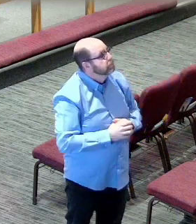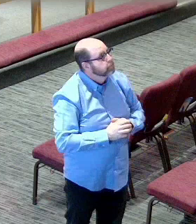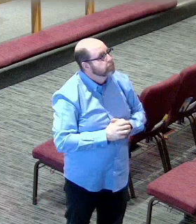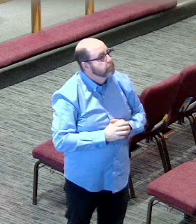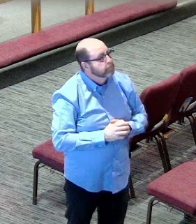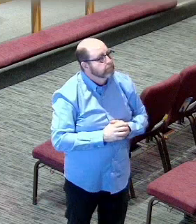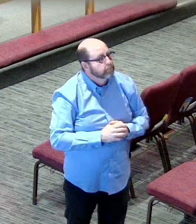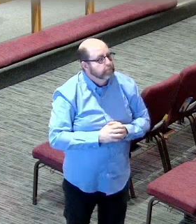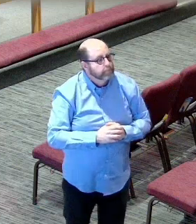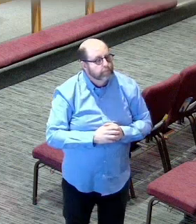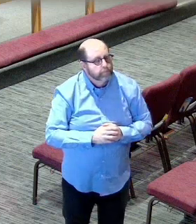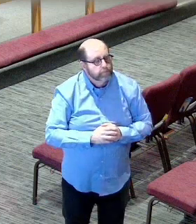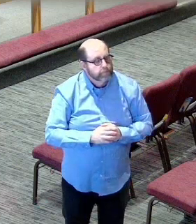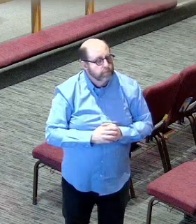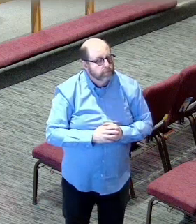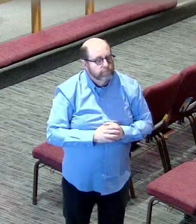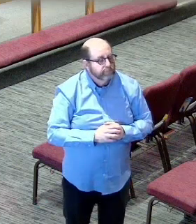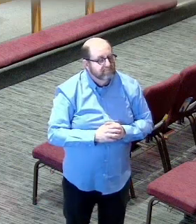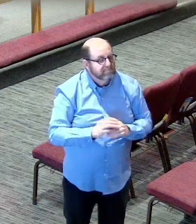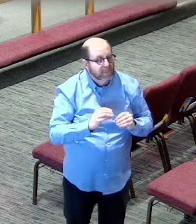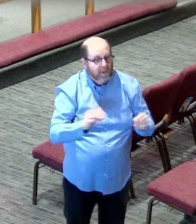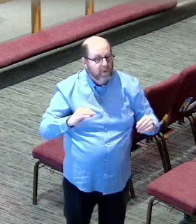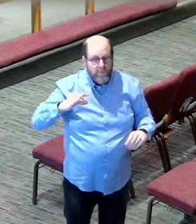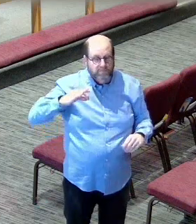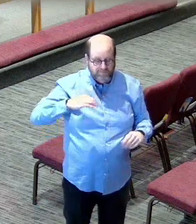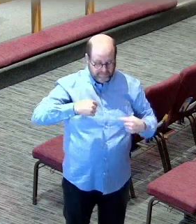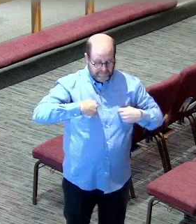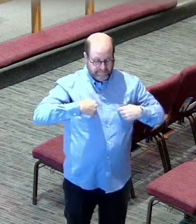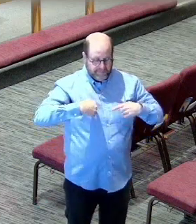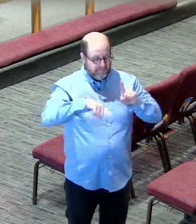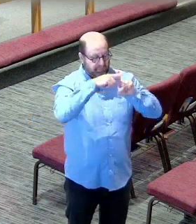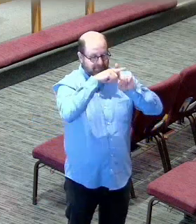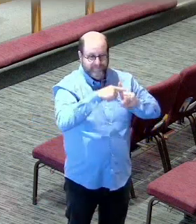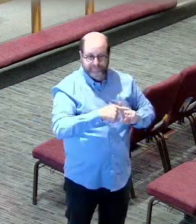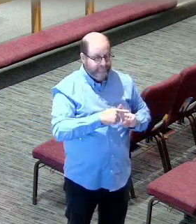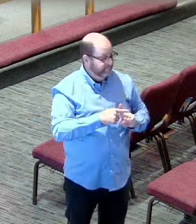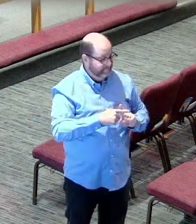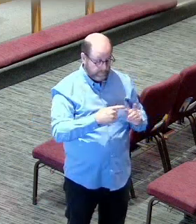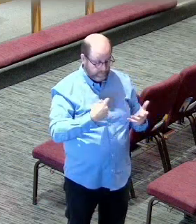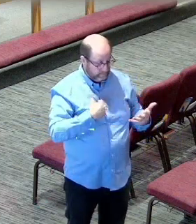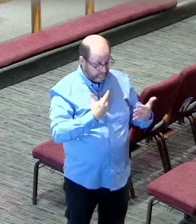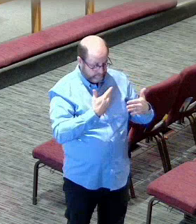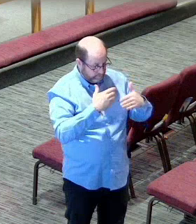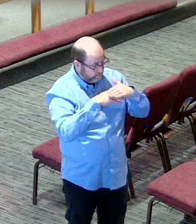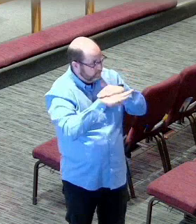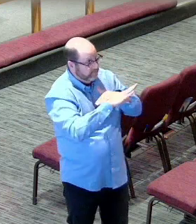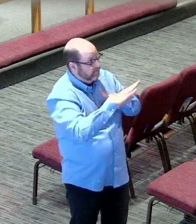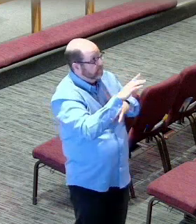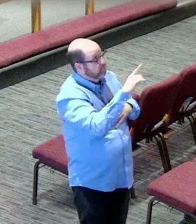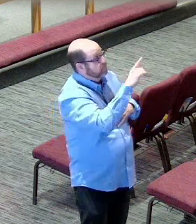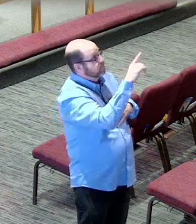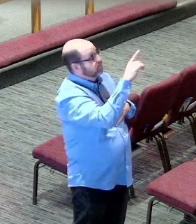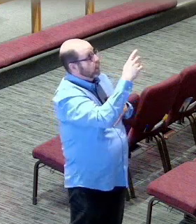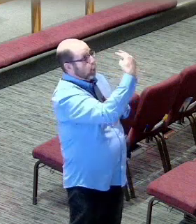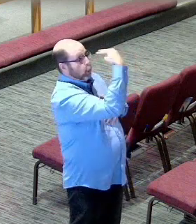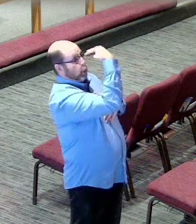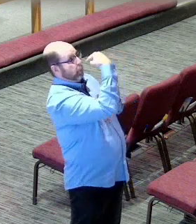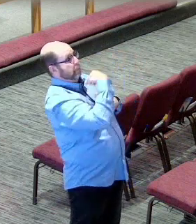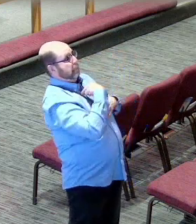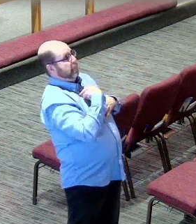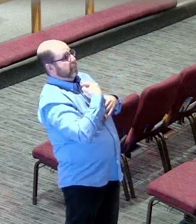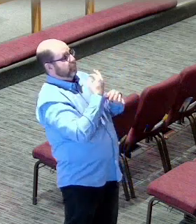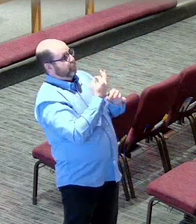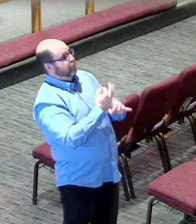Without any merit on our part, we again hear Christ declaring us free from